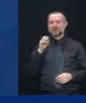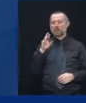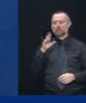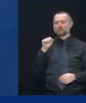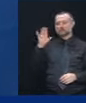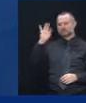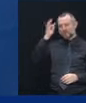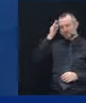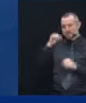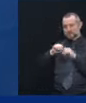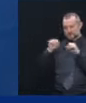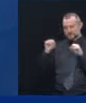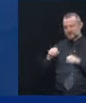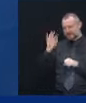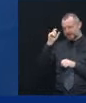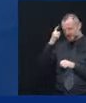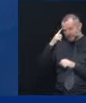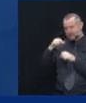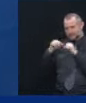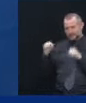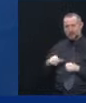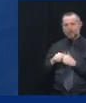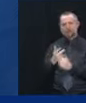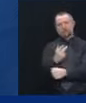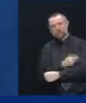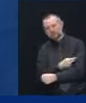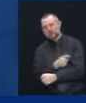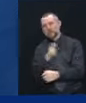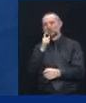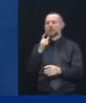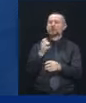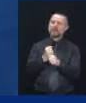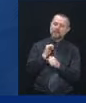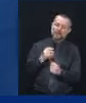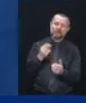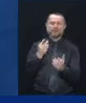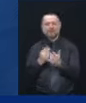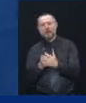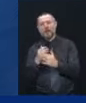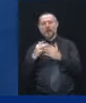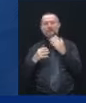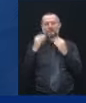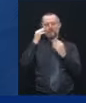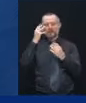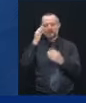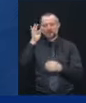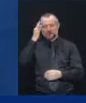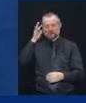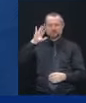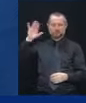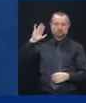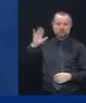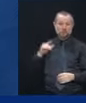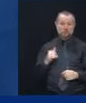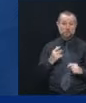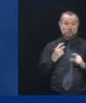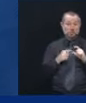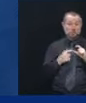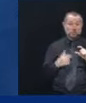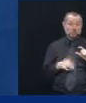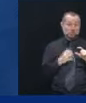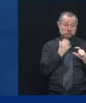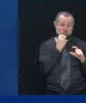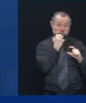documents where the doses went. This is a precious resource. There will be fraud, there will